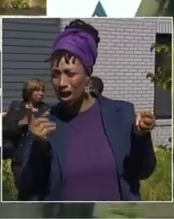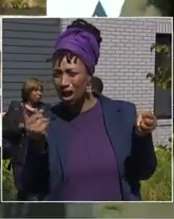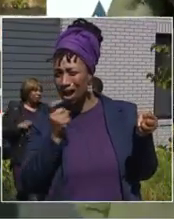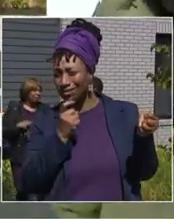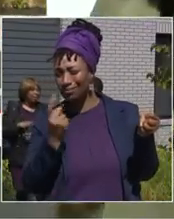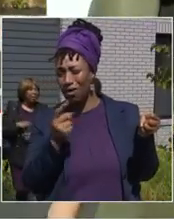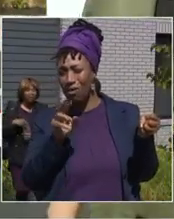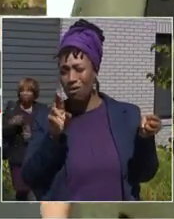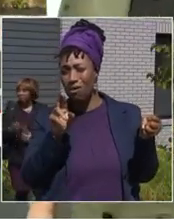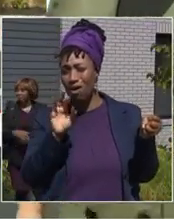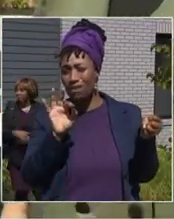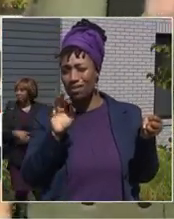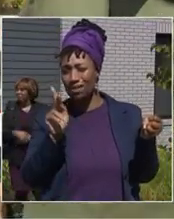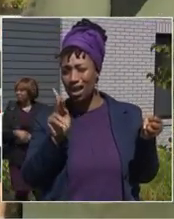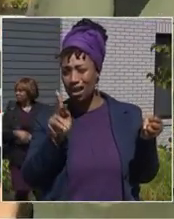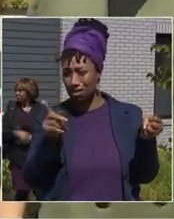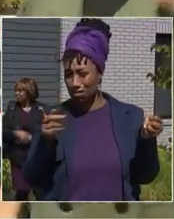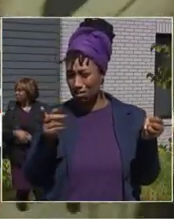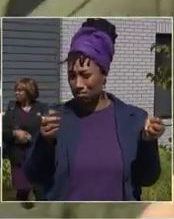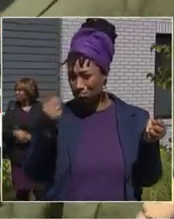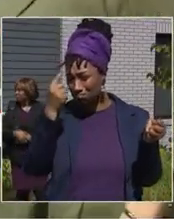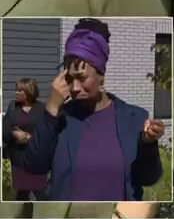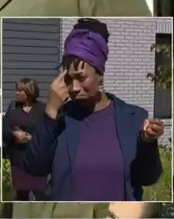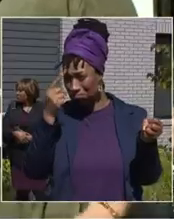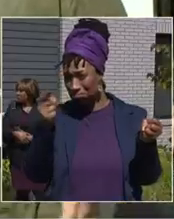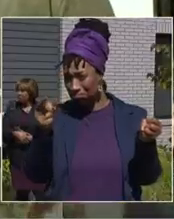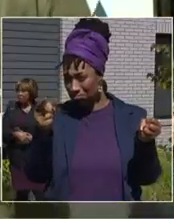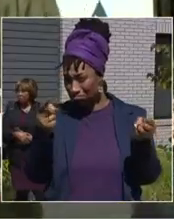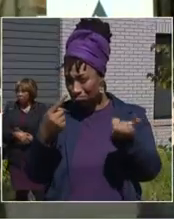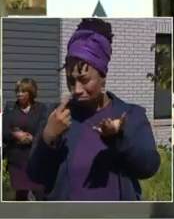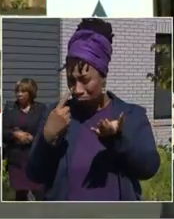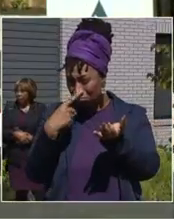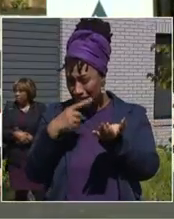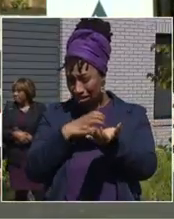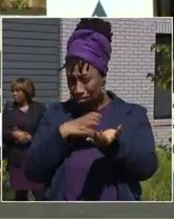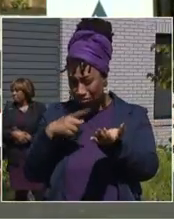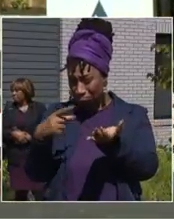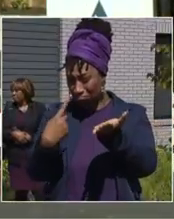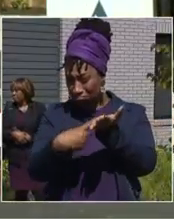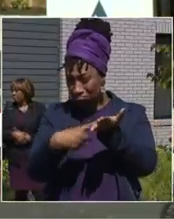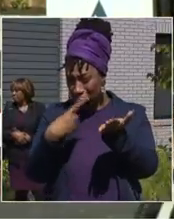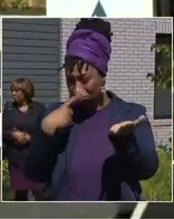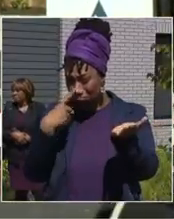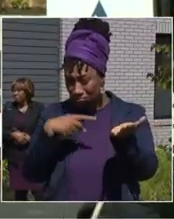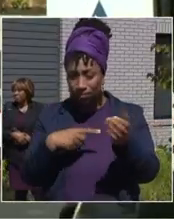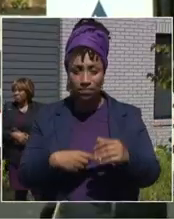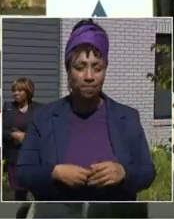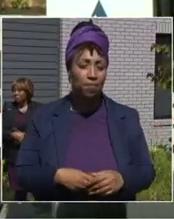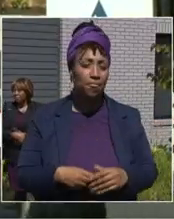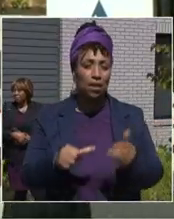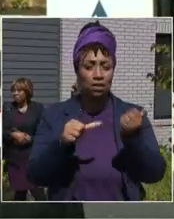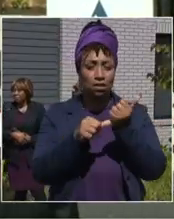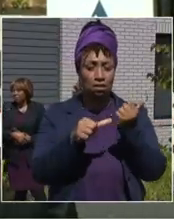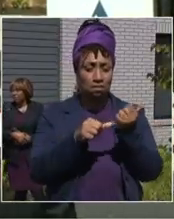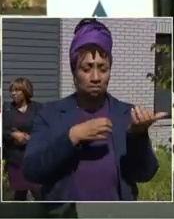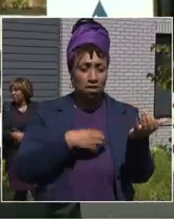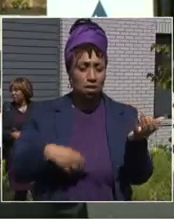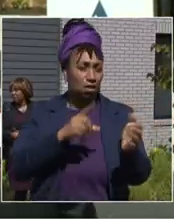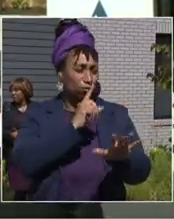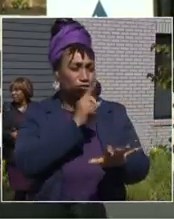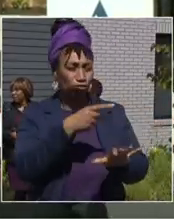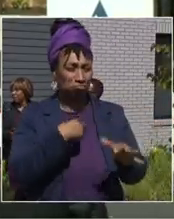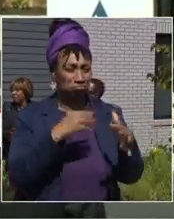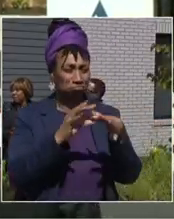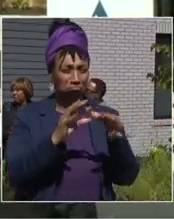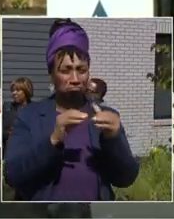recent conversations with the council. I think we've been having great conversations. There continues to be really strong support from